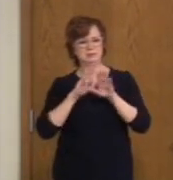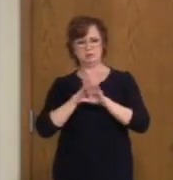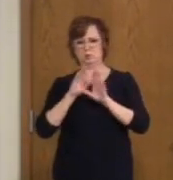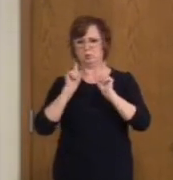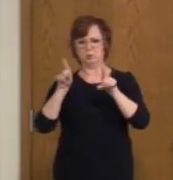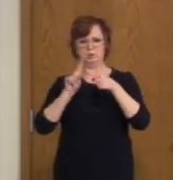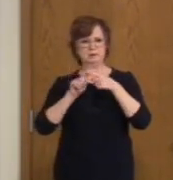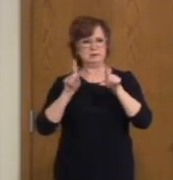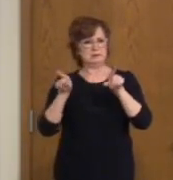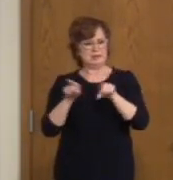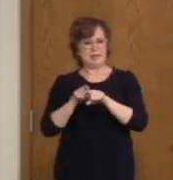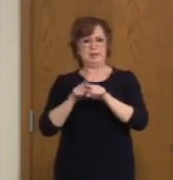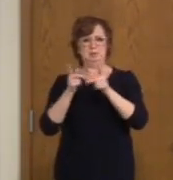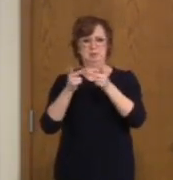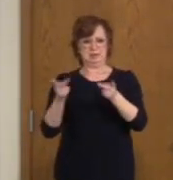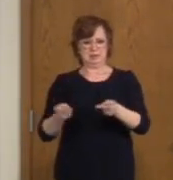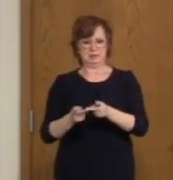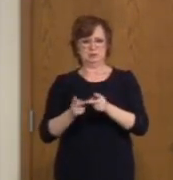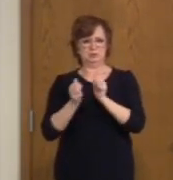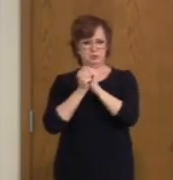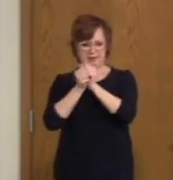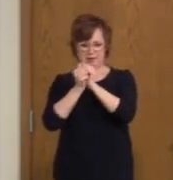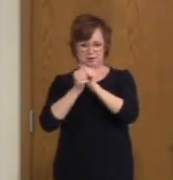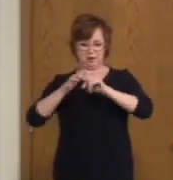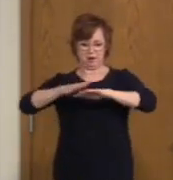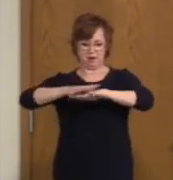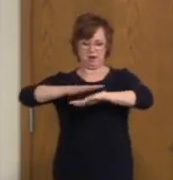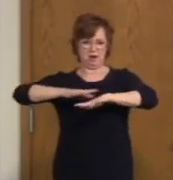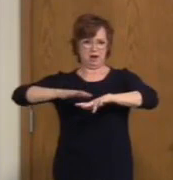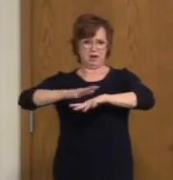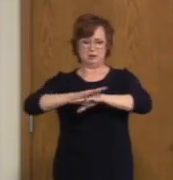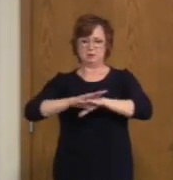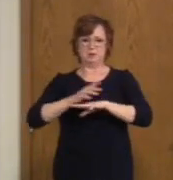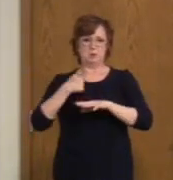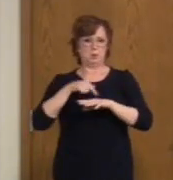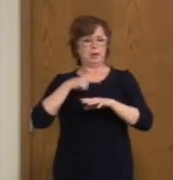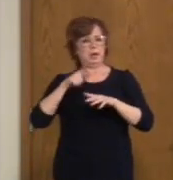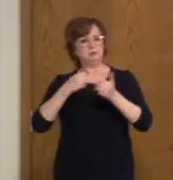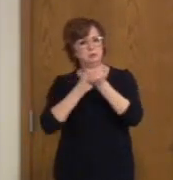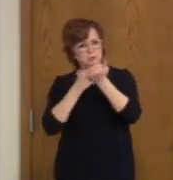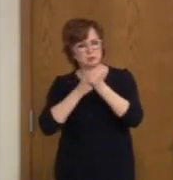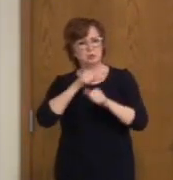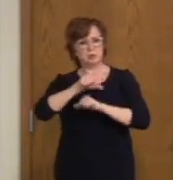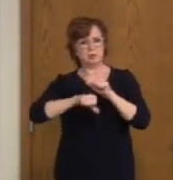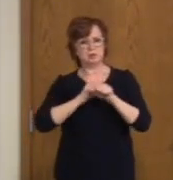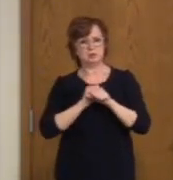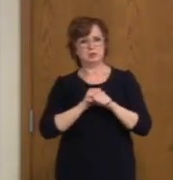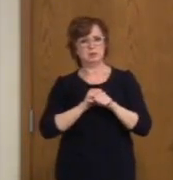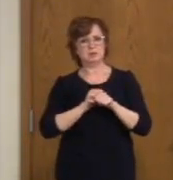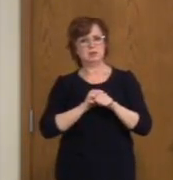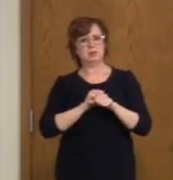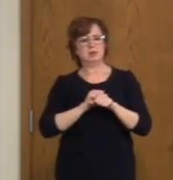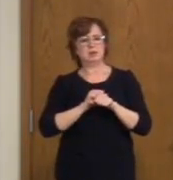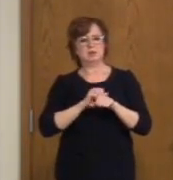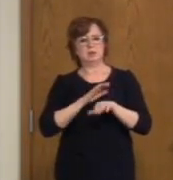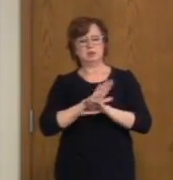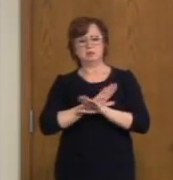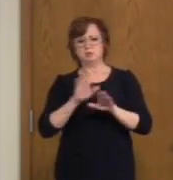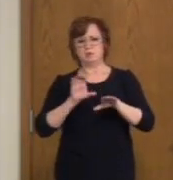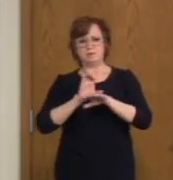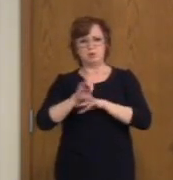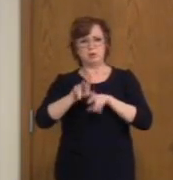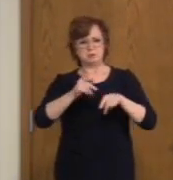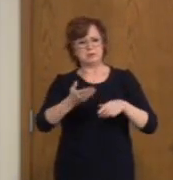now, but for the next few months, we must support each other to stay apart and not force each other to come together. That